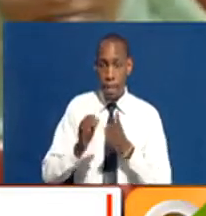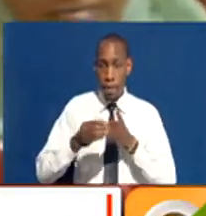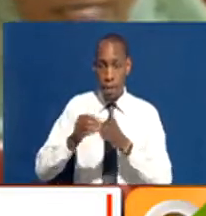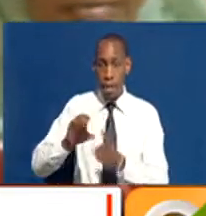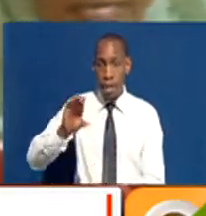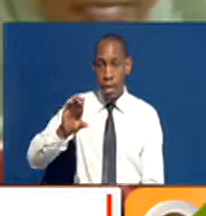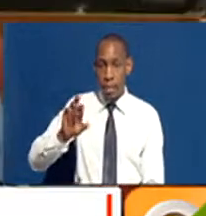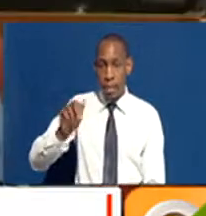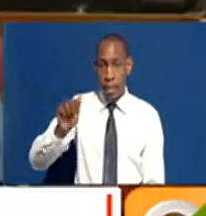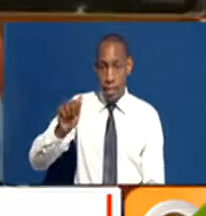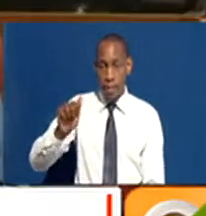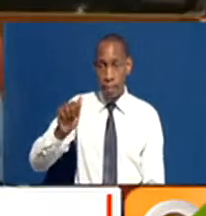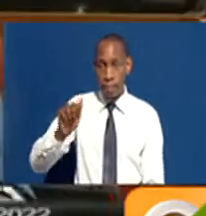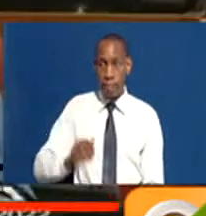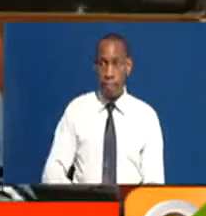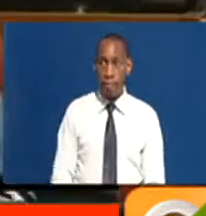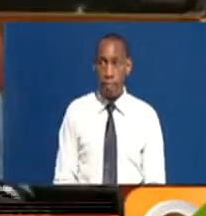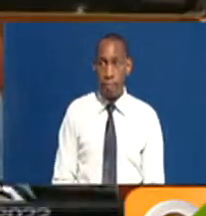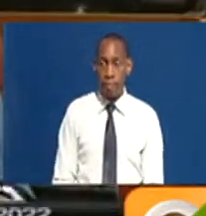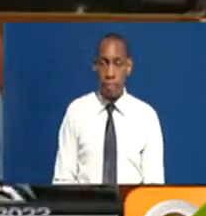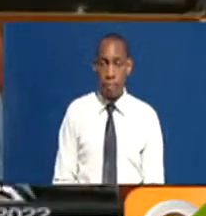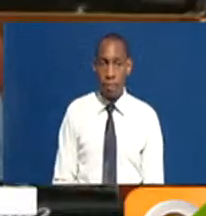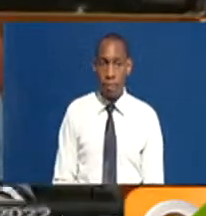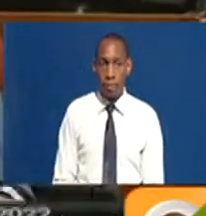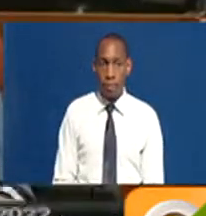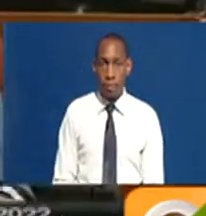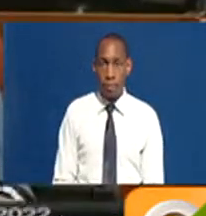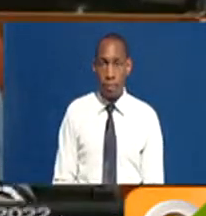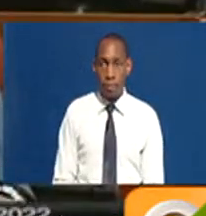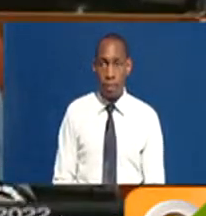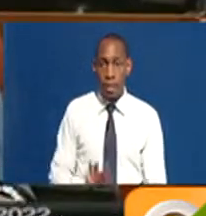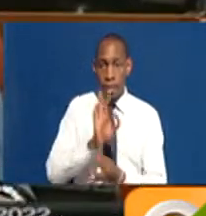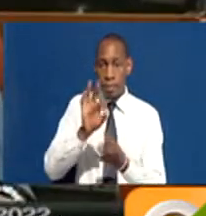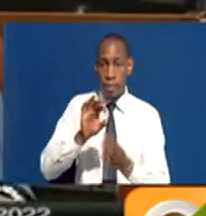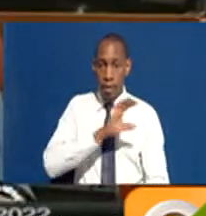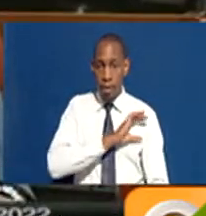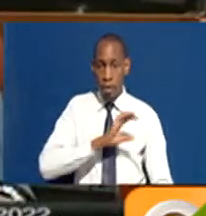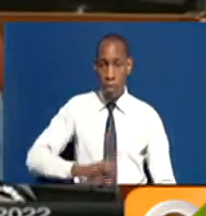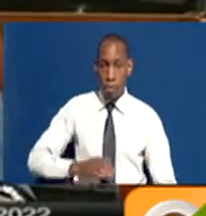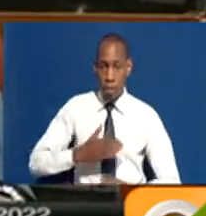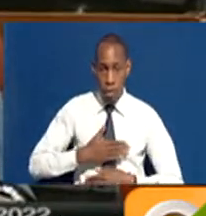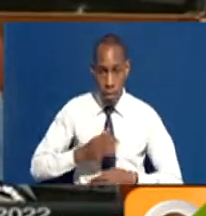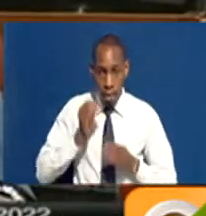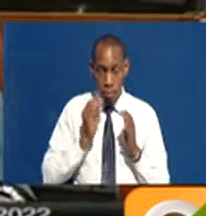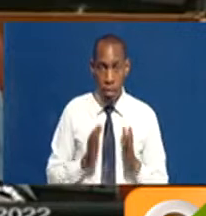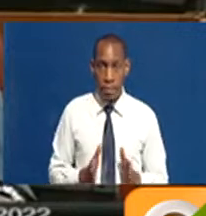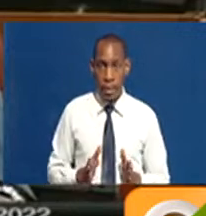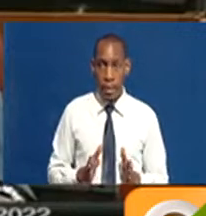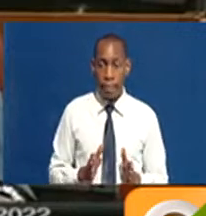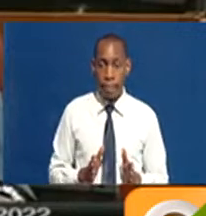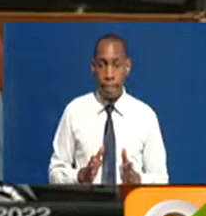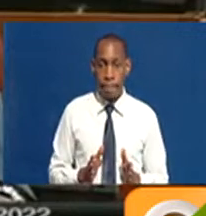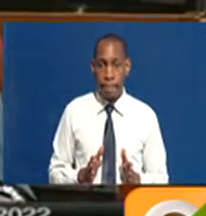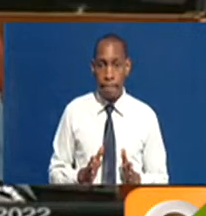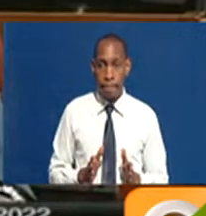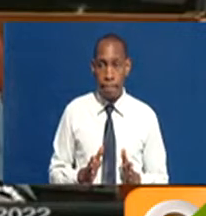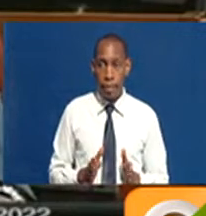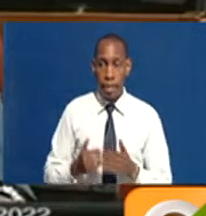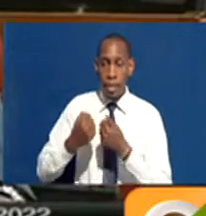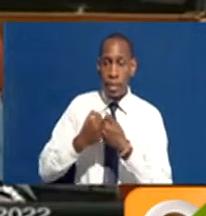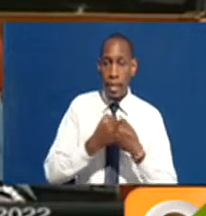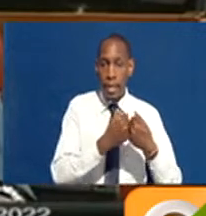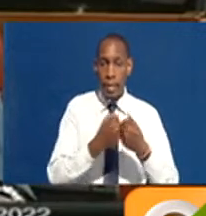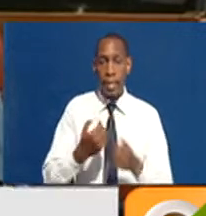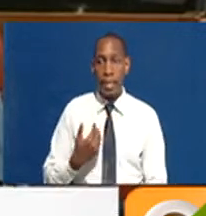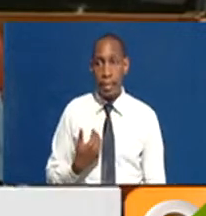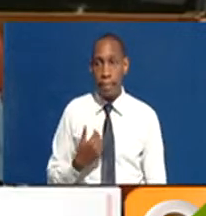CRA to the next level. This particular commission, Honorable Speaker, we have been facing challenges